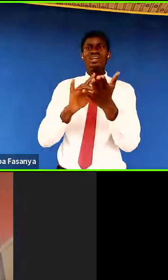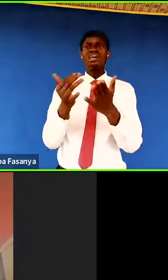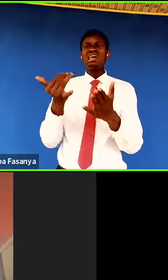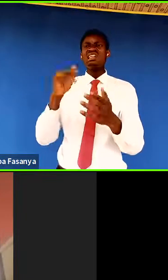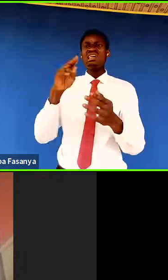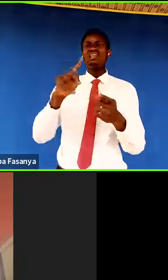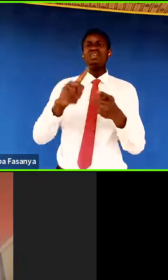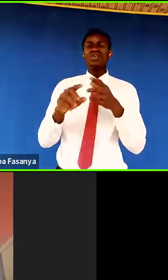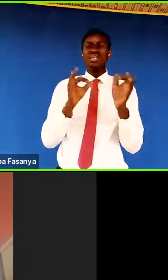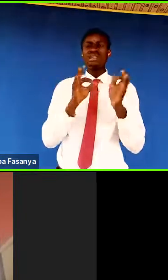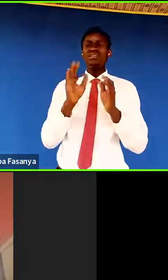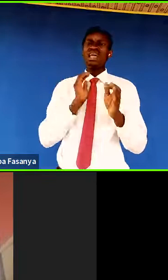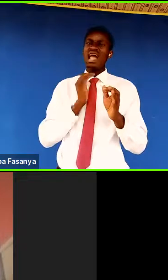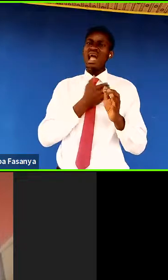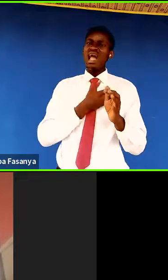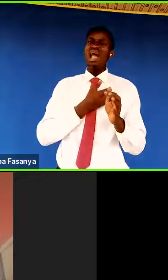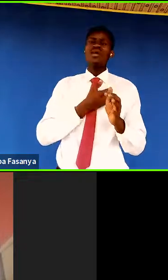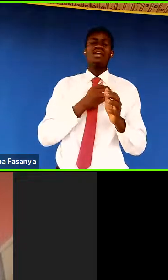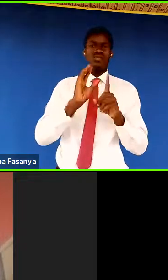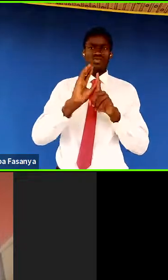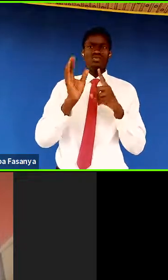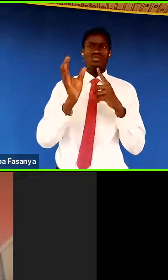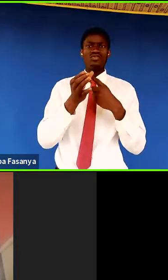what is expected.